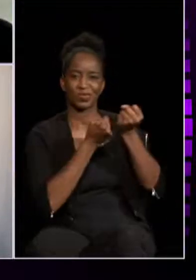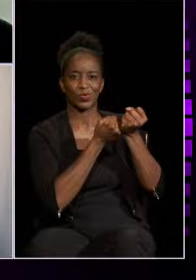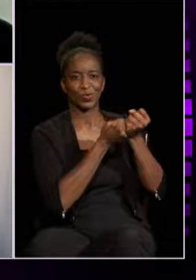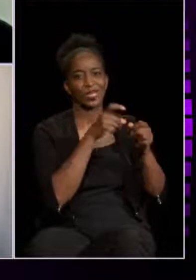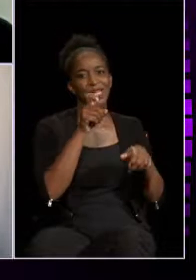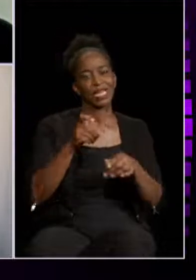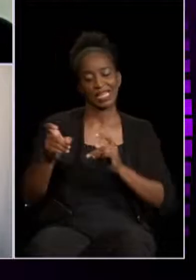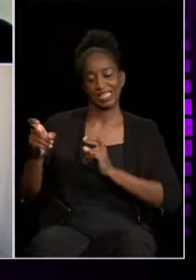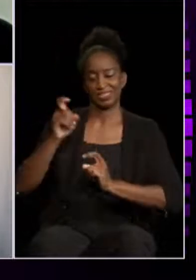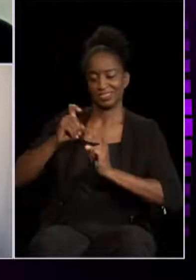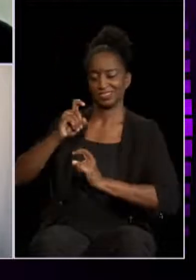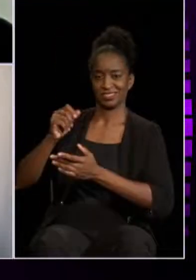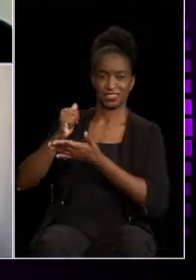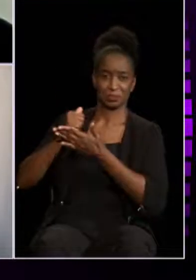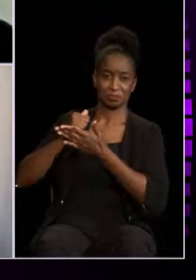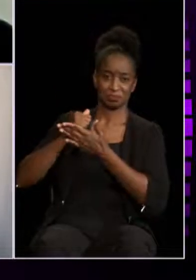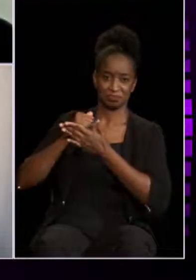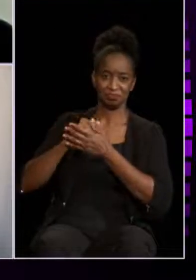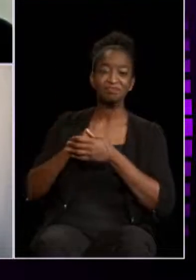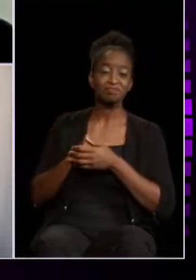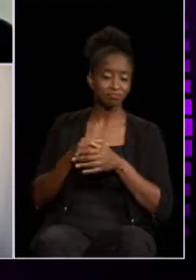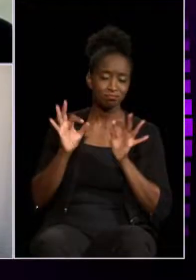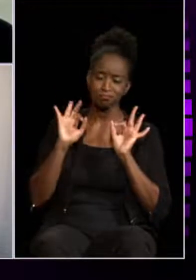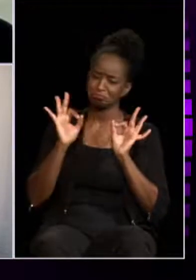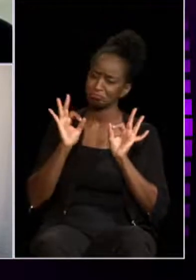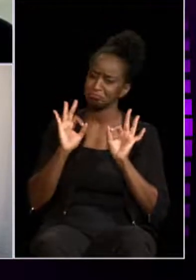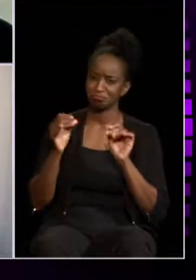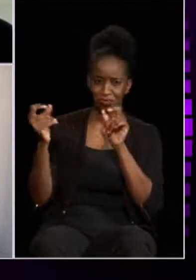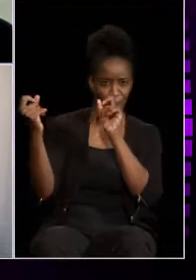any final sentiments for you, sir?